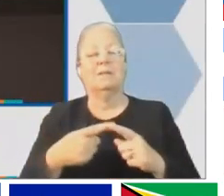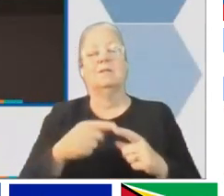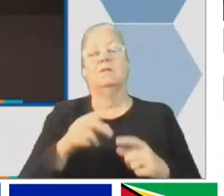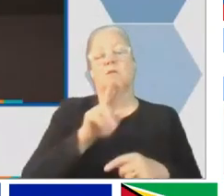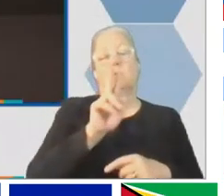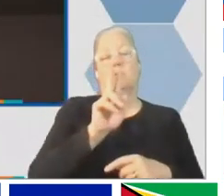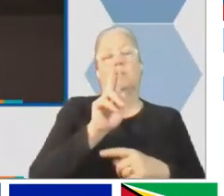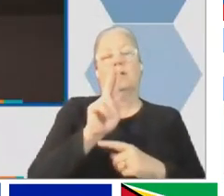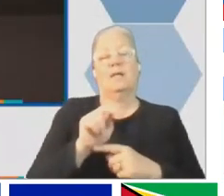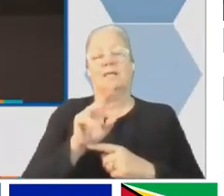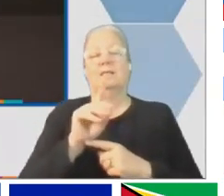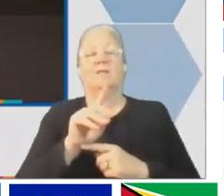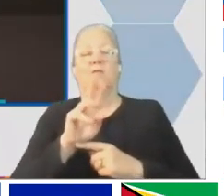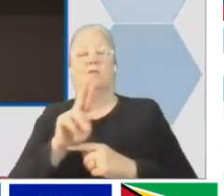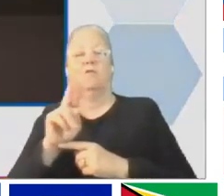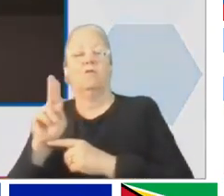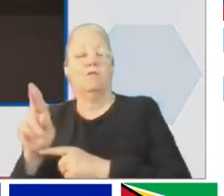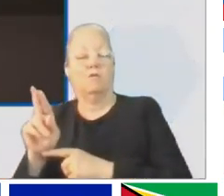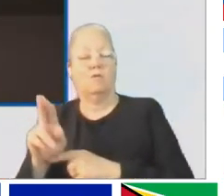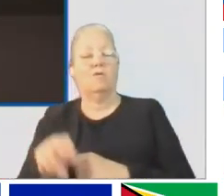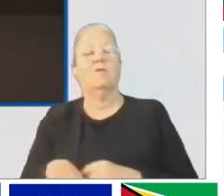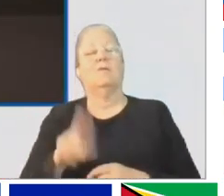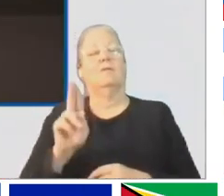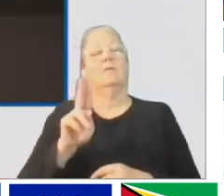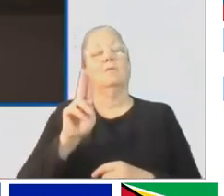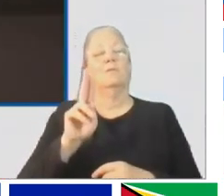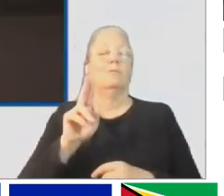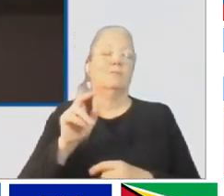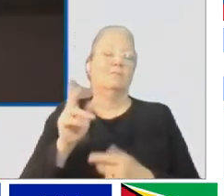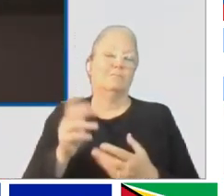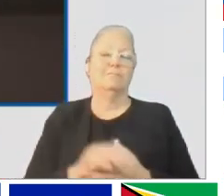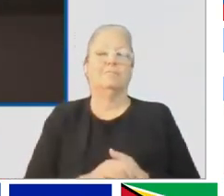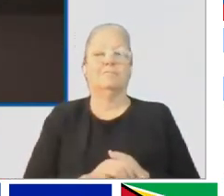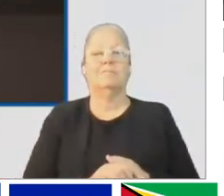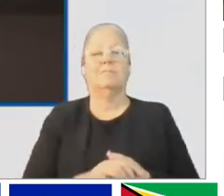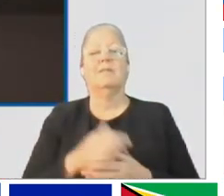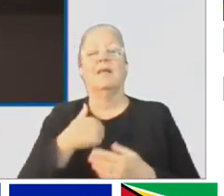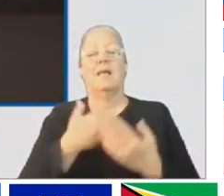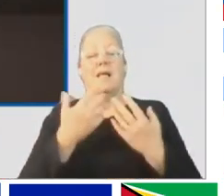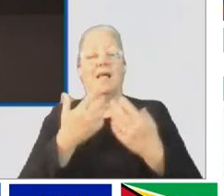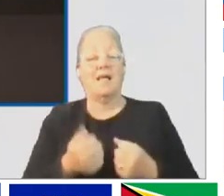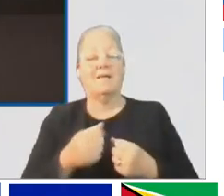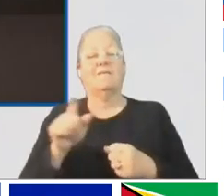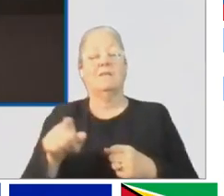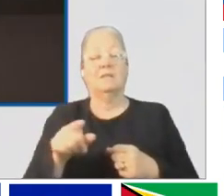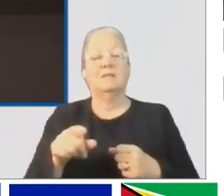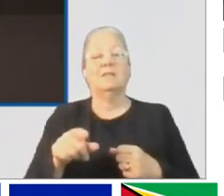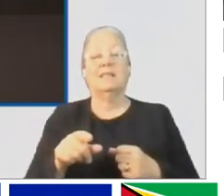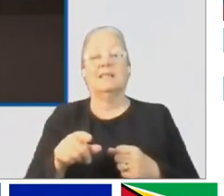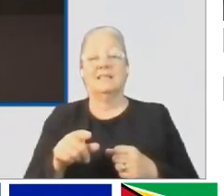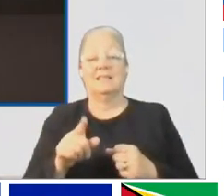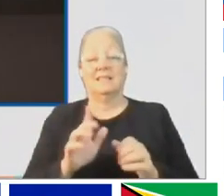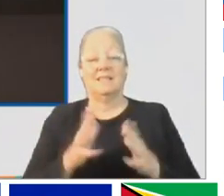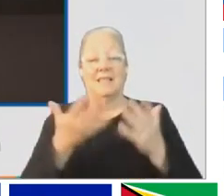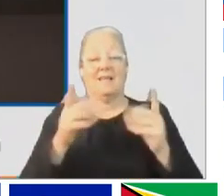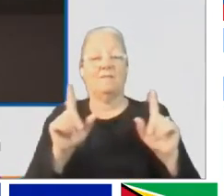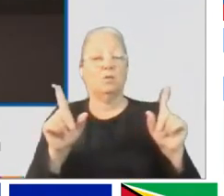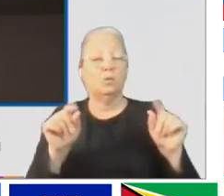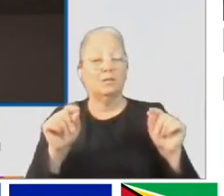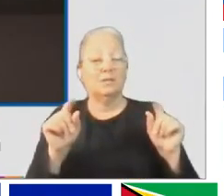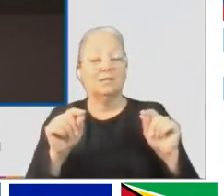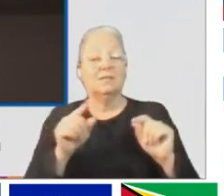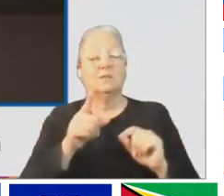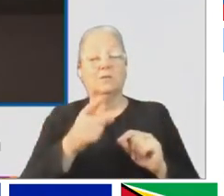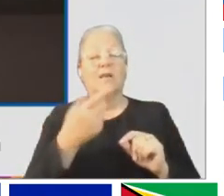Risk Reduction. We added a live Twitter feed right there, so if you're using the Hopin platform and you're using the